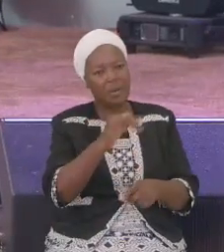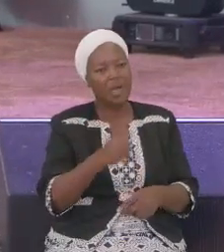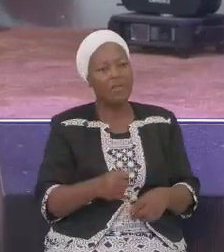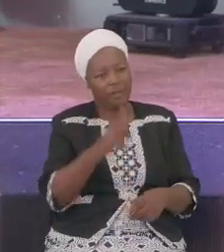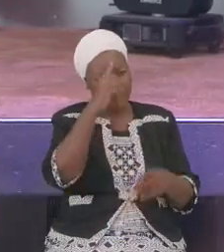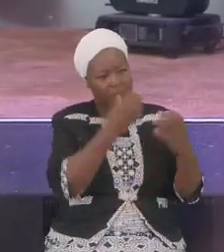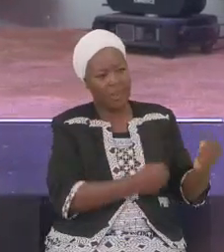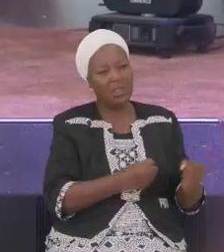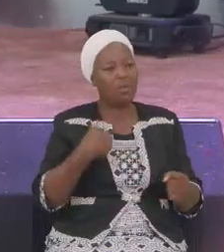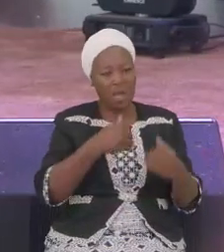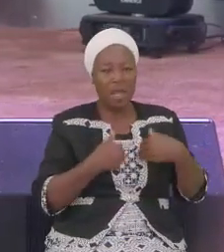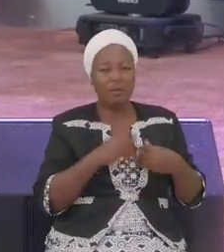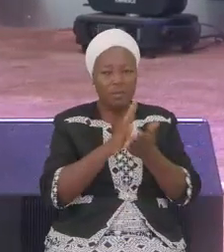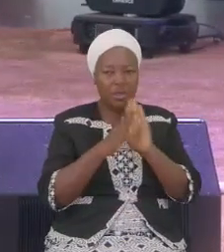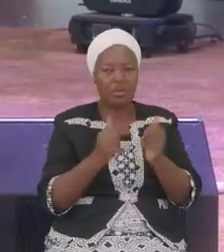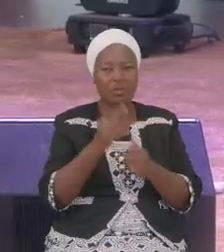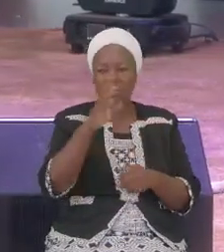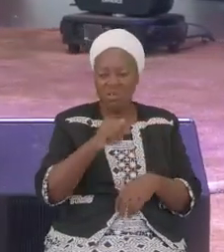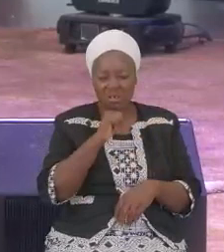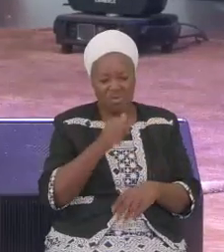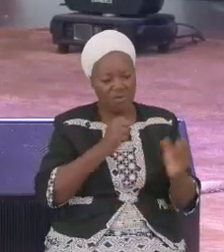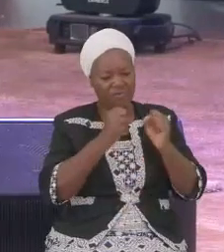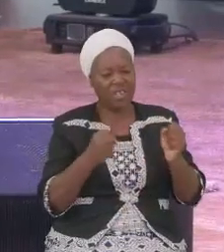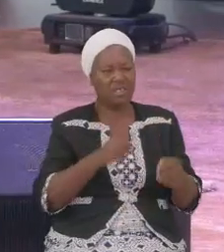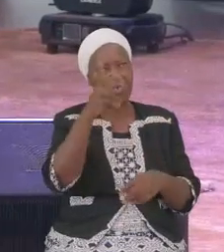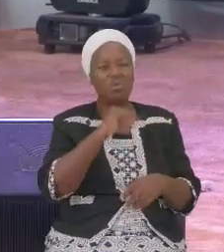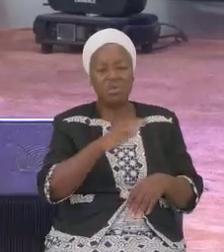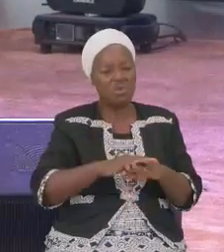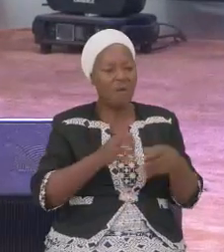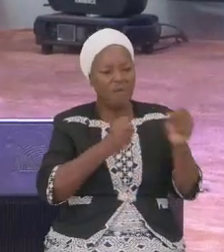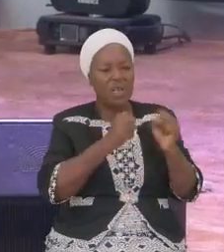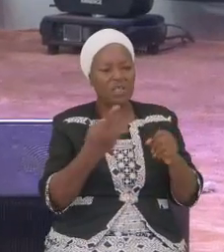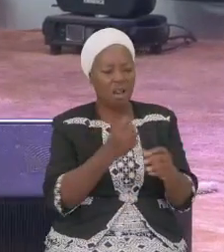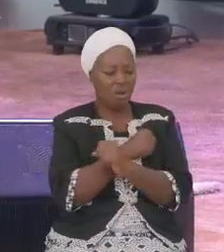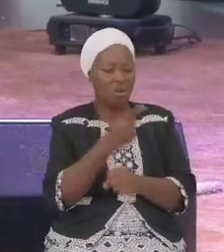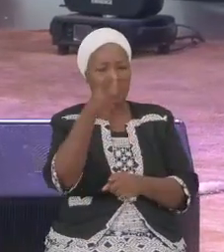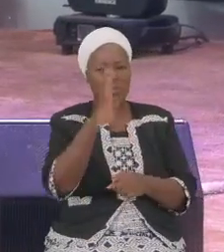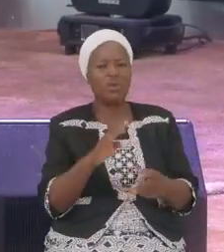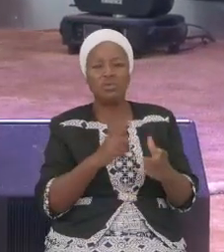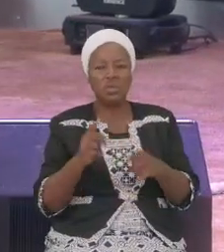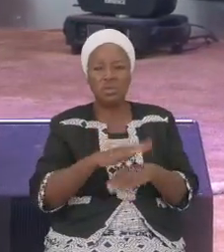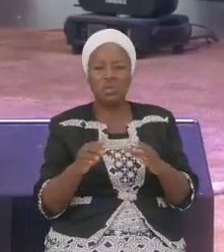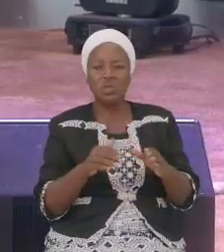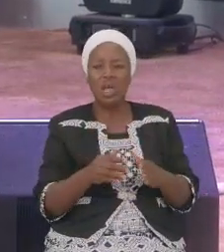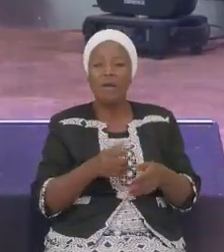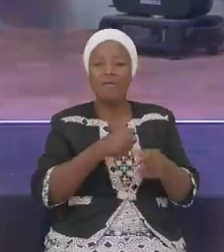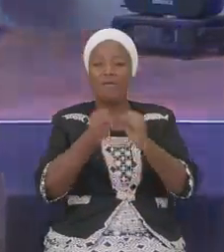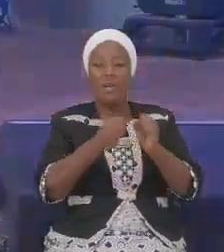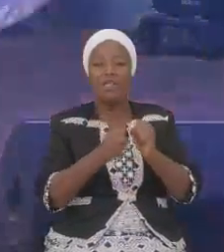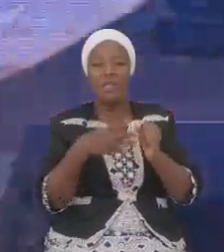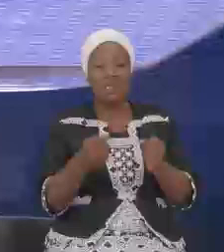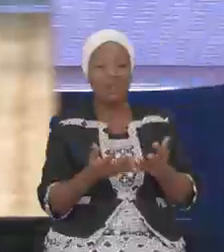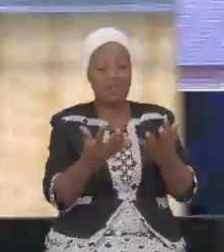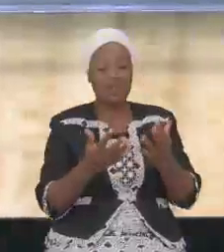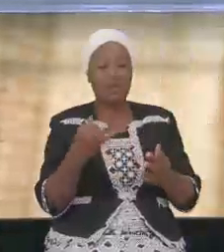with God. We're no more fighting God. We're no more fighting the law of God. We're no more fighting the demand of God. When